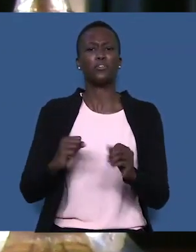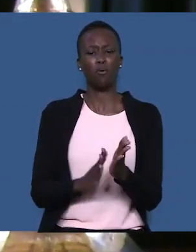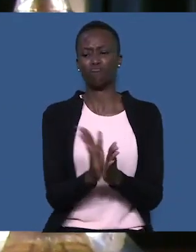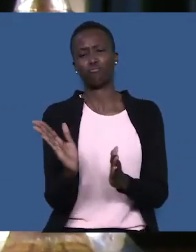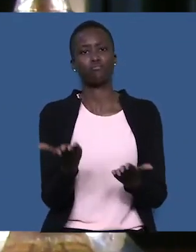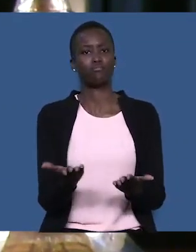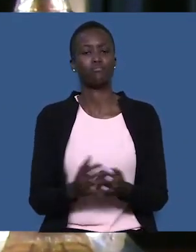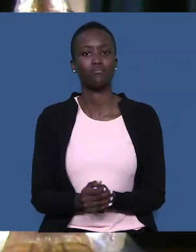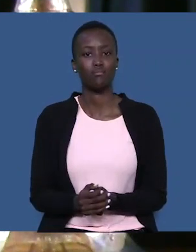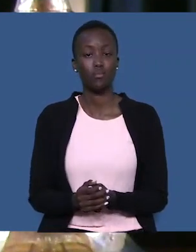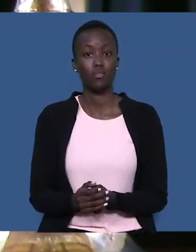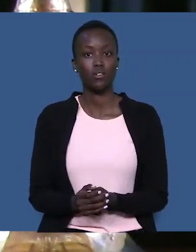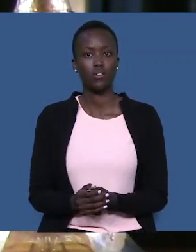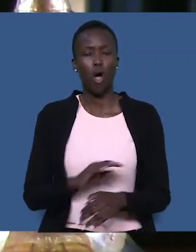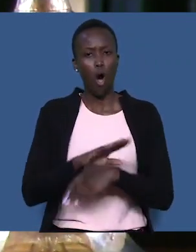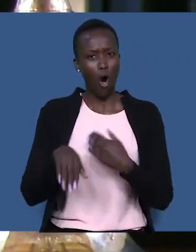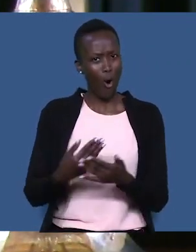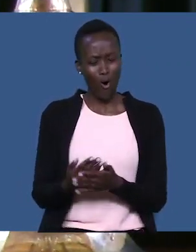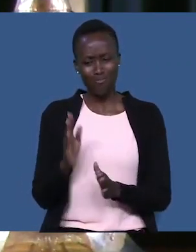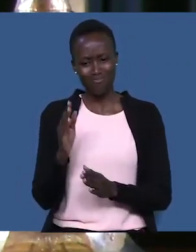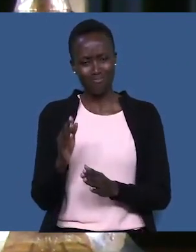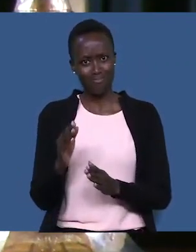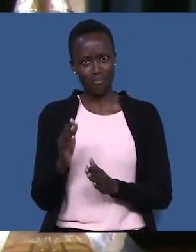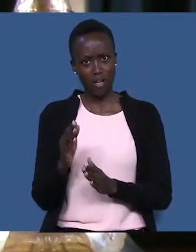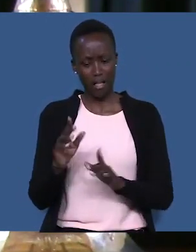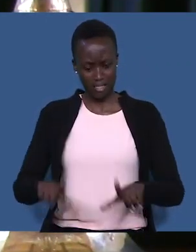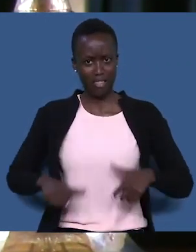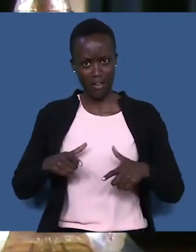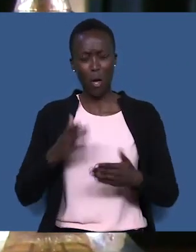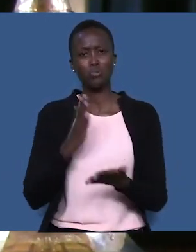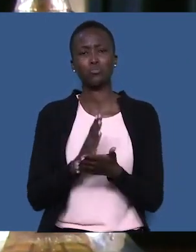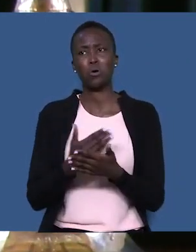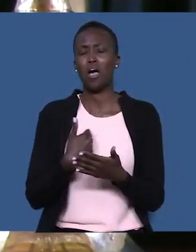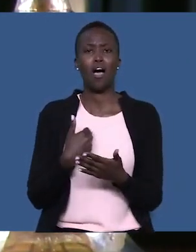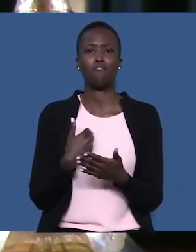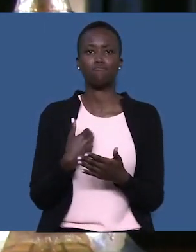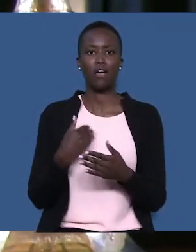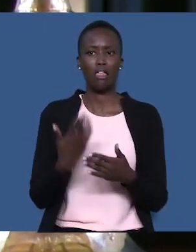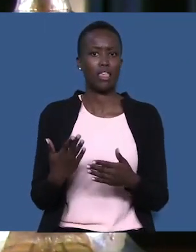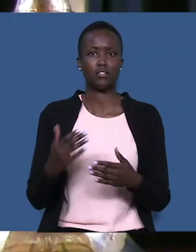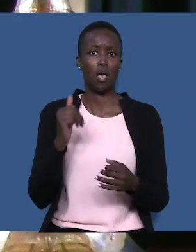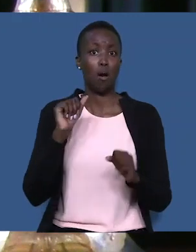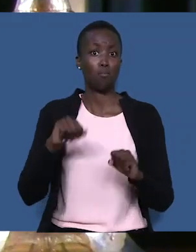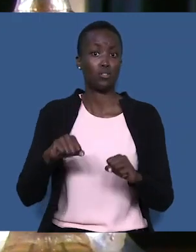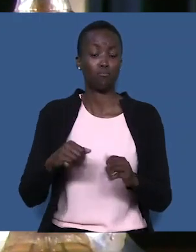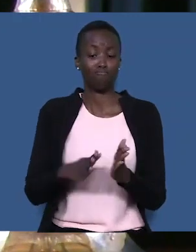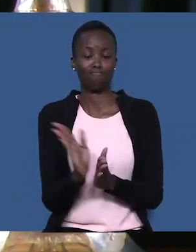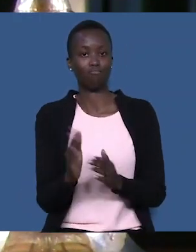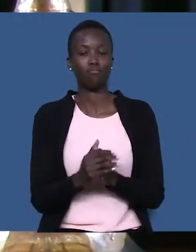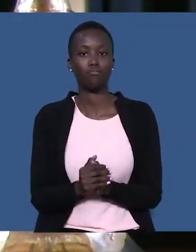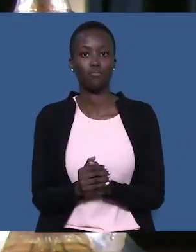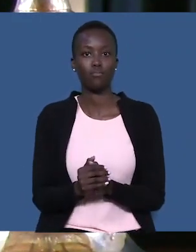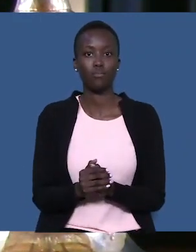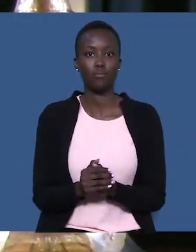come. And in every stage of our lives, we will experience pressure to be distracted. Once in a while, I